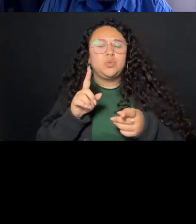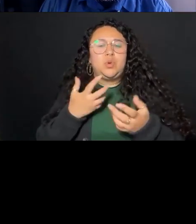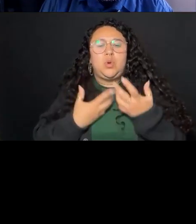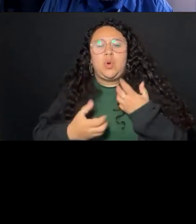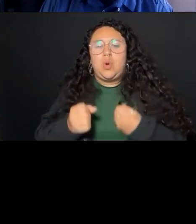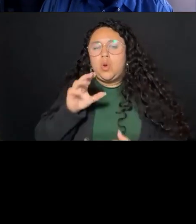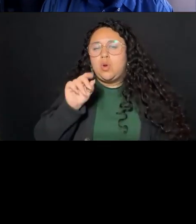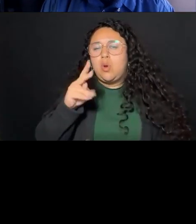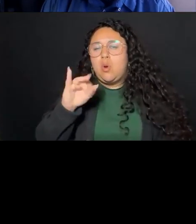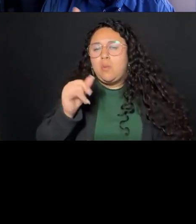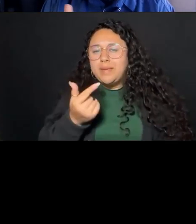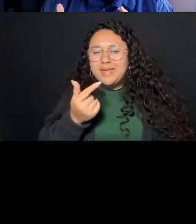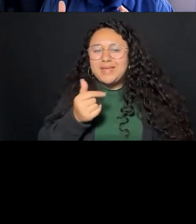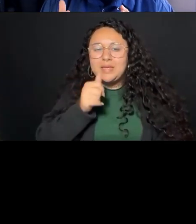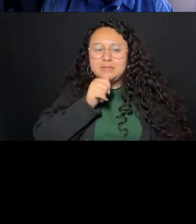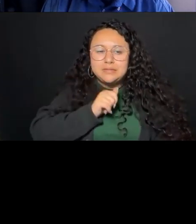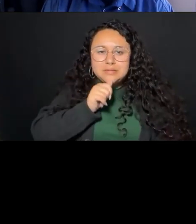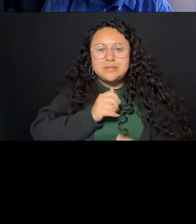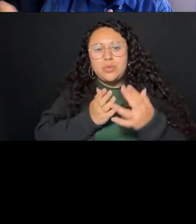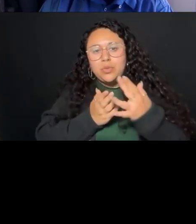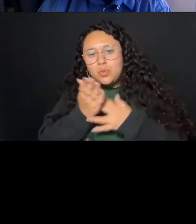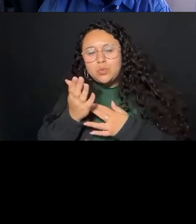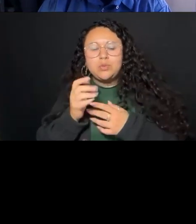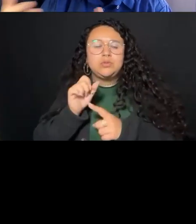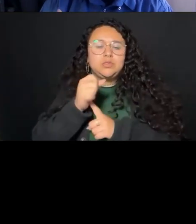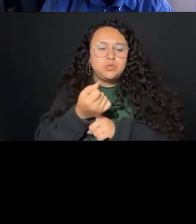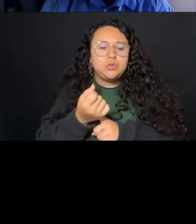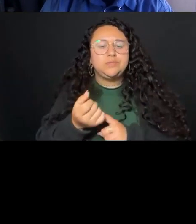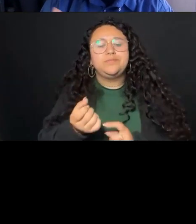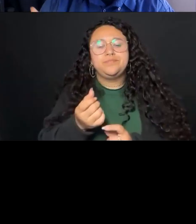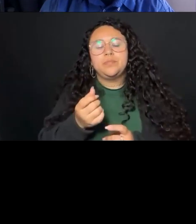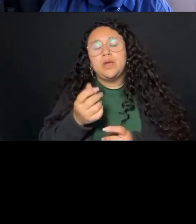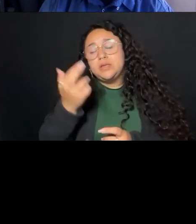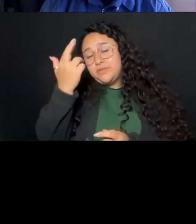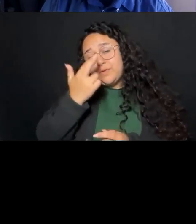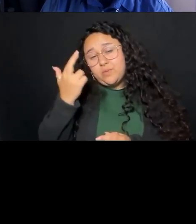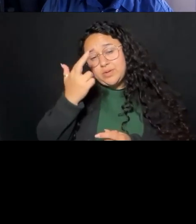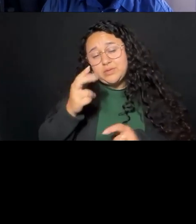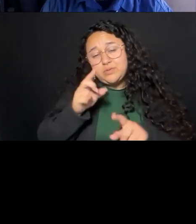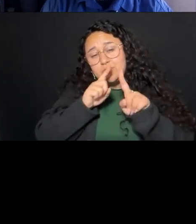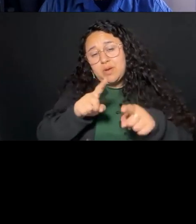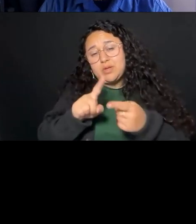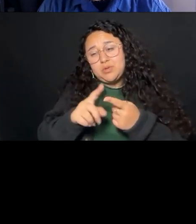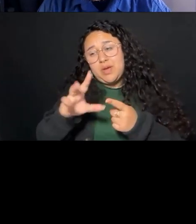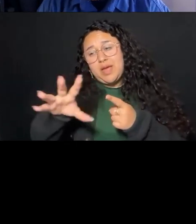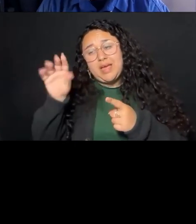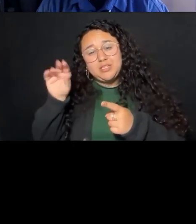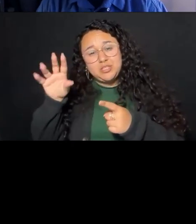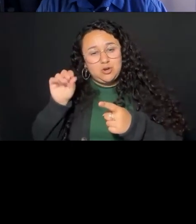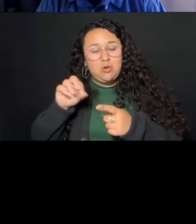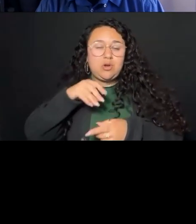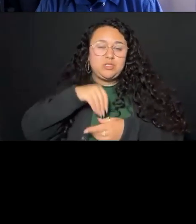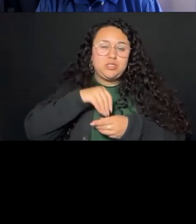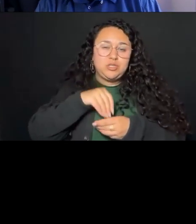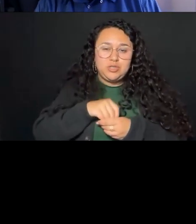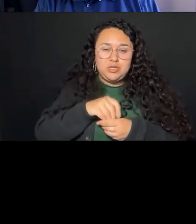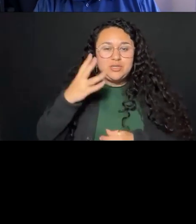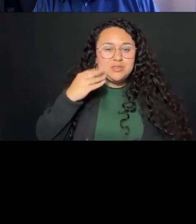Um, and it's a response in general to an external or an internal reality or experience.